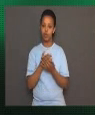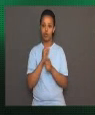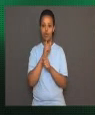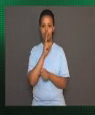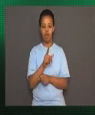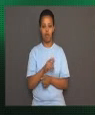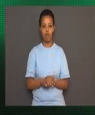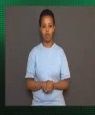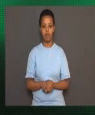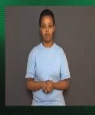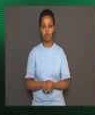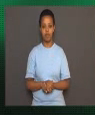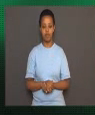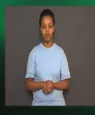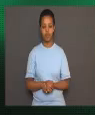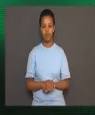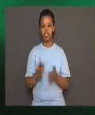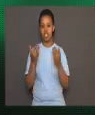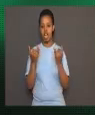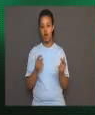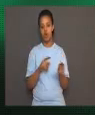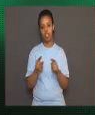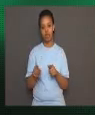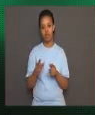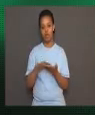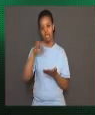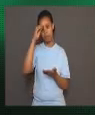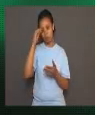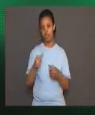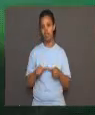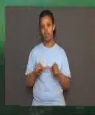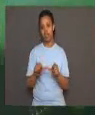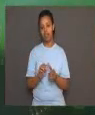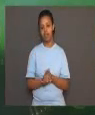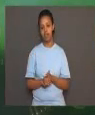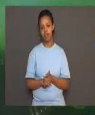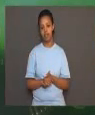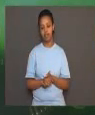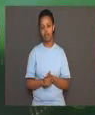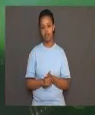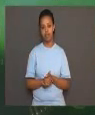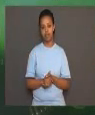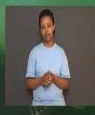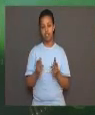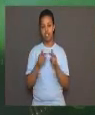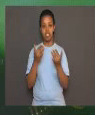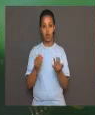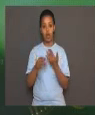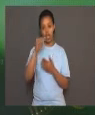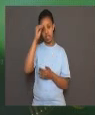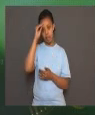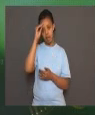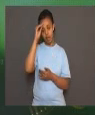done. Let us continue on with the lesson. As we have learned,